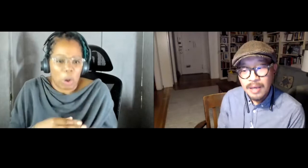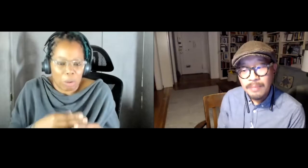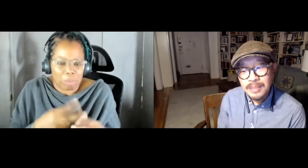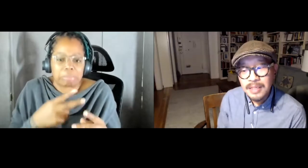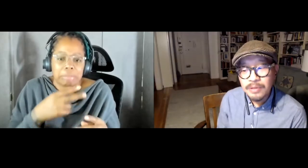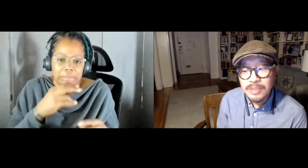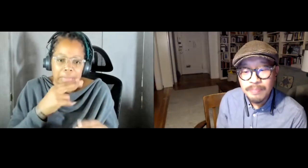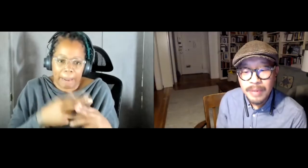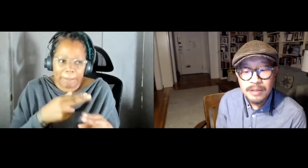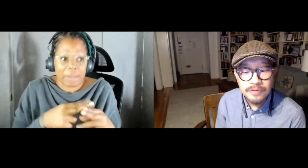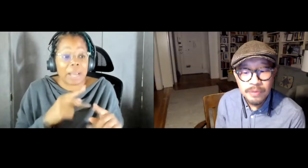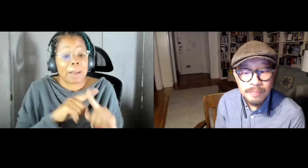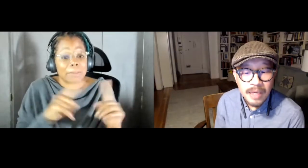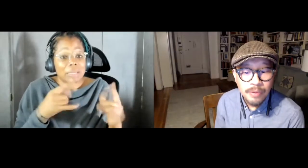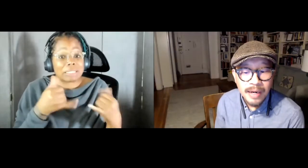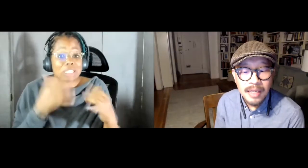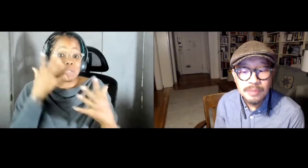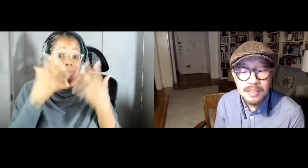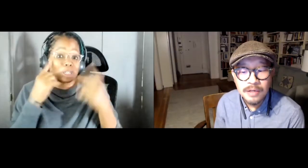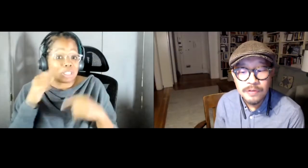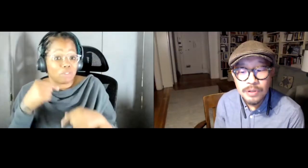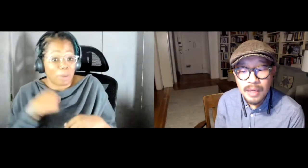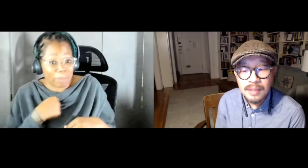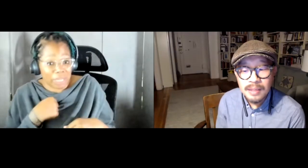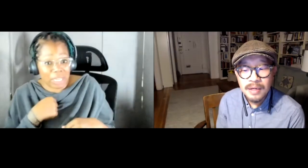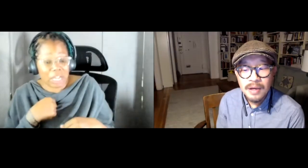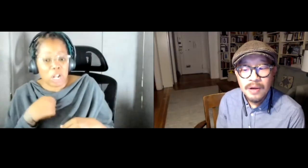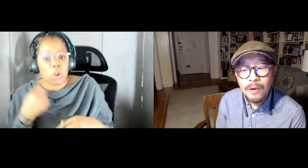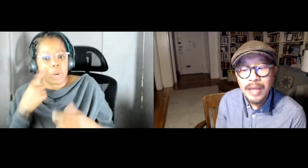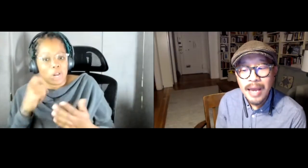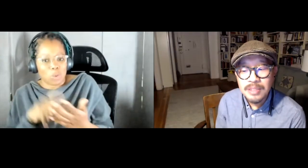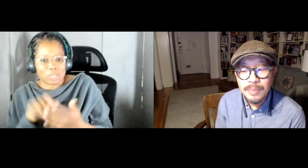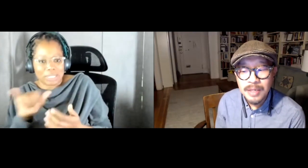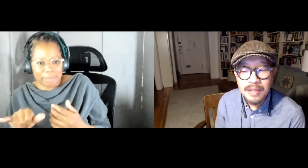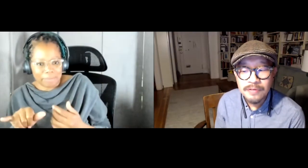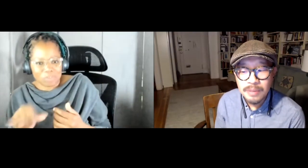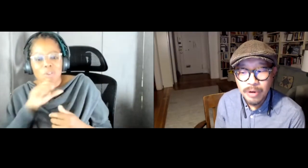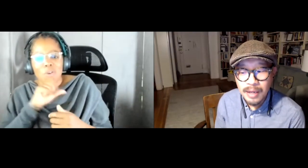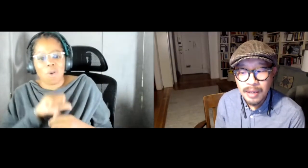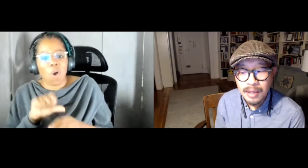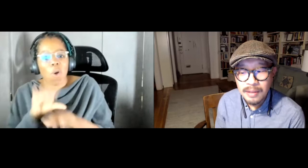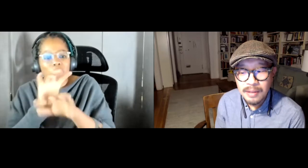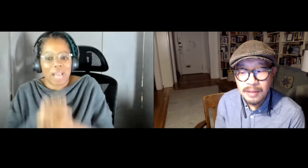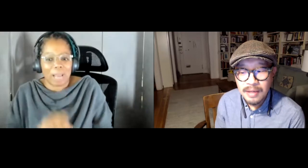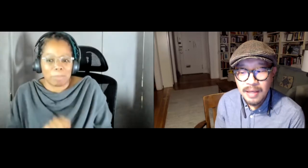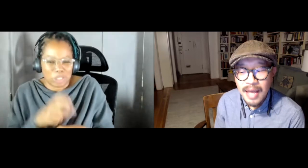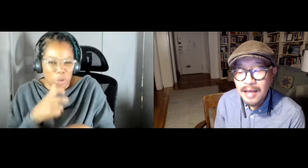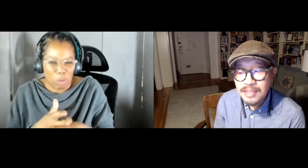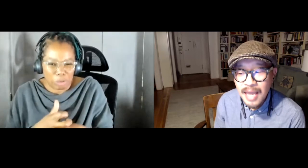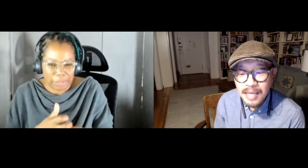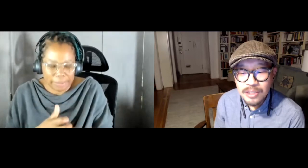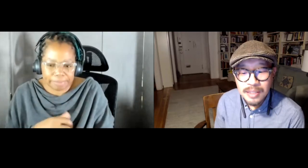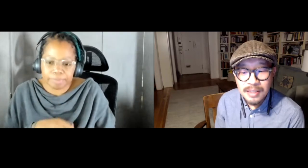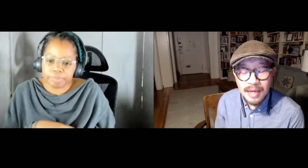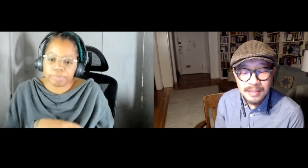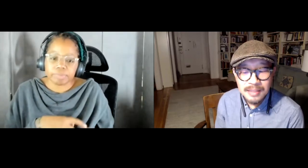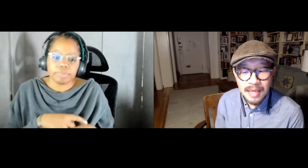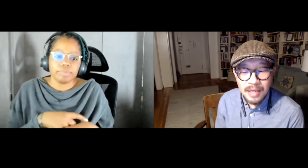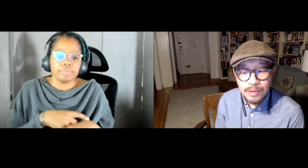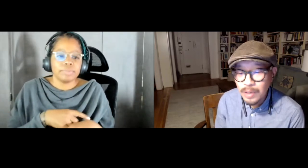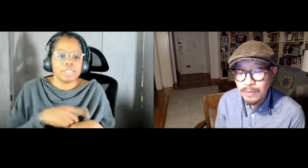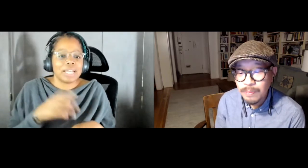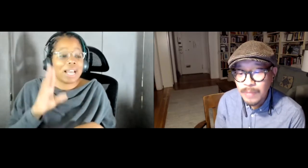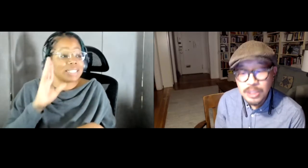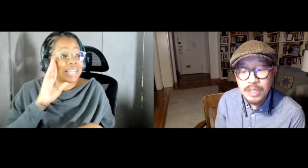claimed, but still it was embarrassing for me when I'd catch myself doing it, old habits being tough to break. "How's it hanging, Jean?" I'd